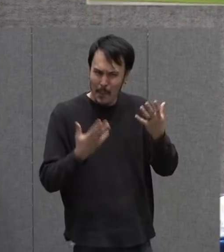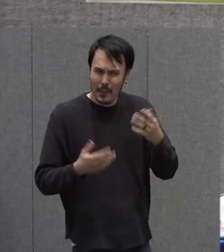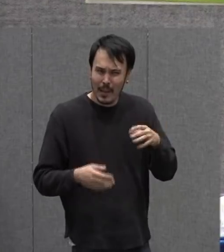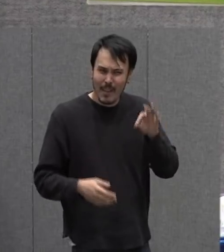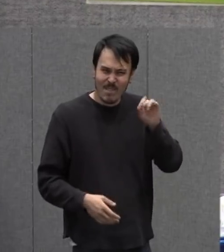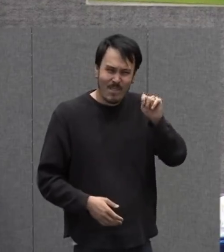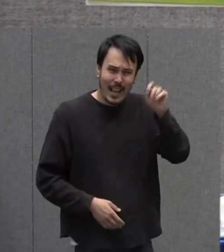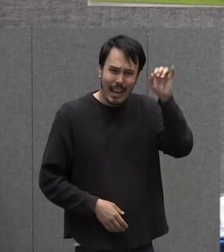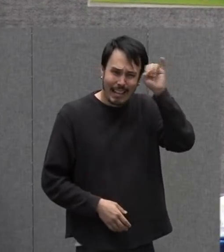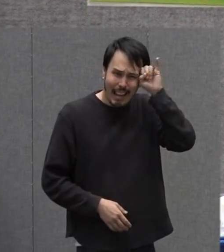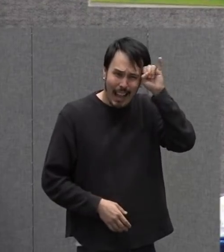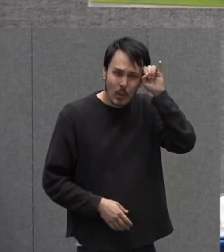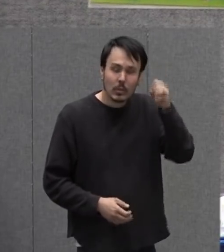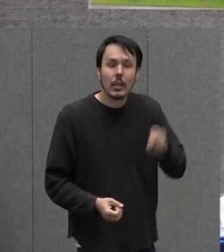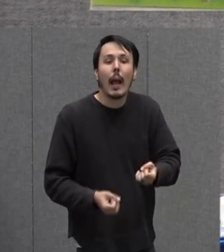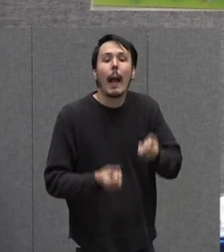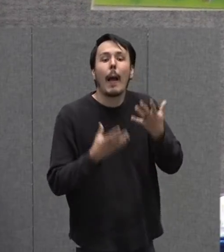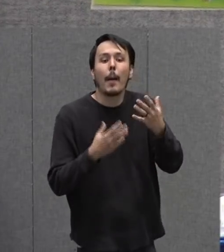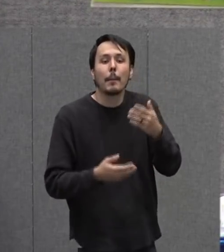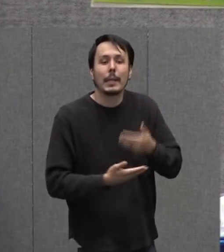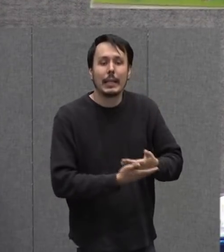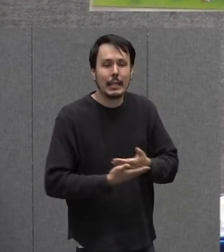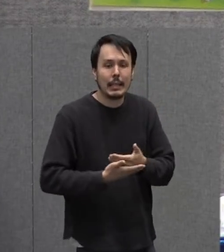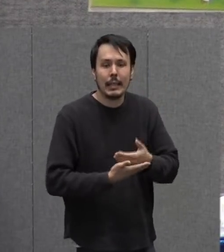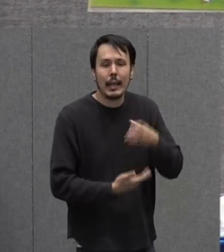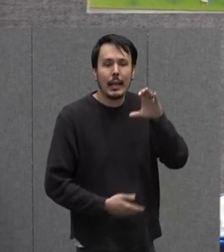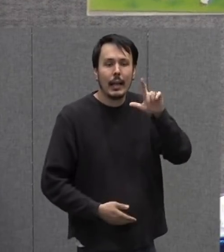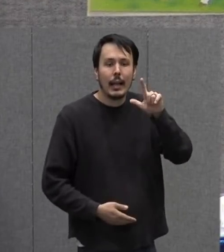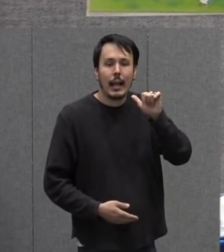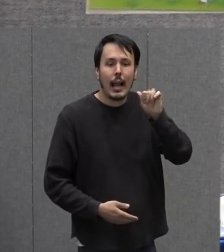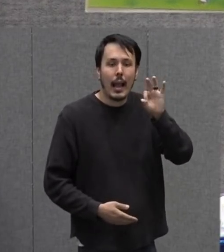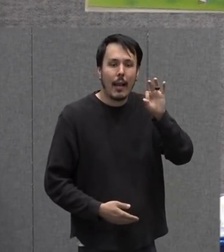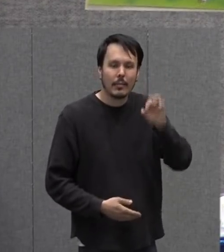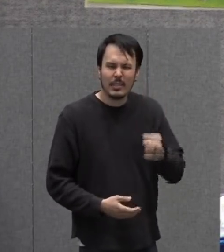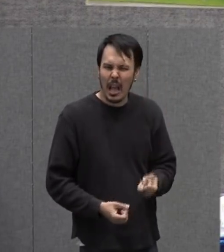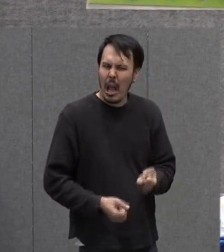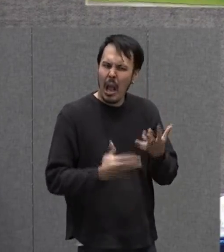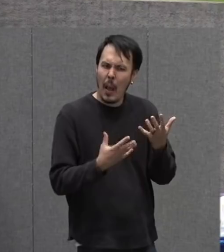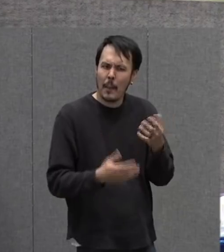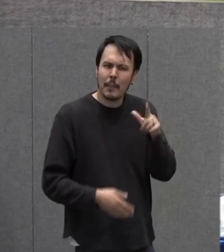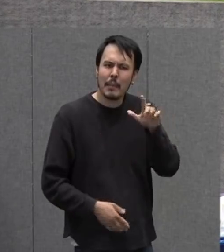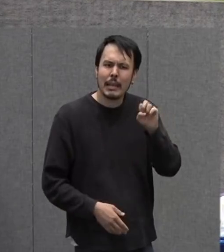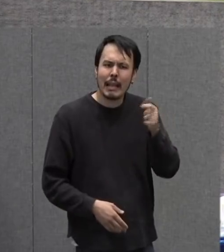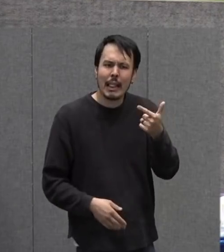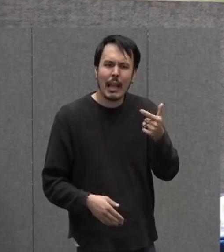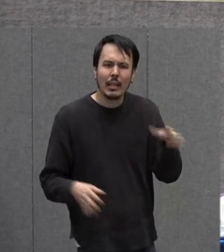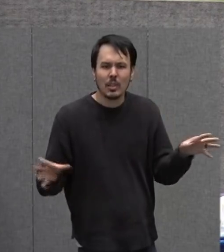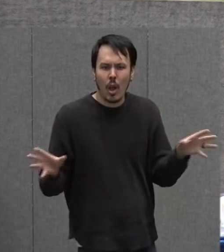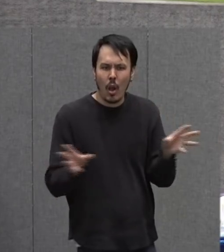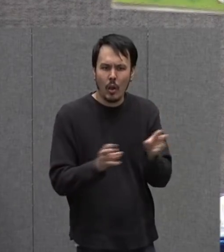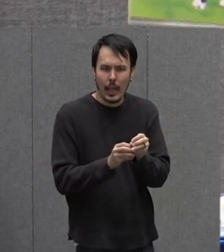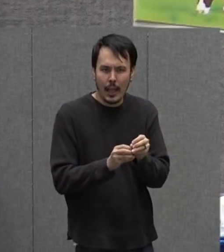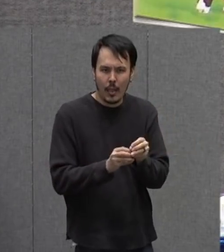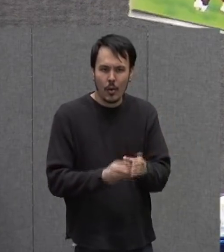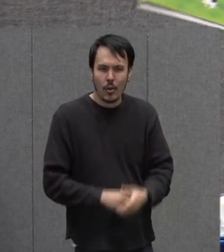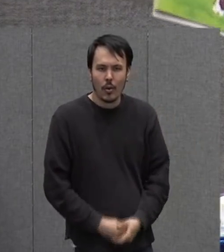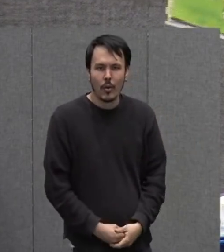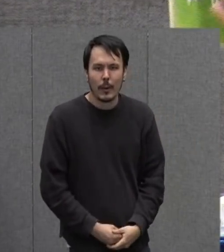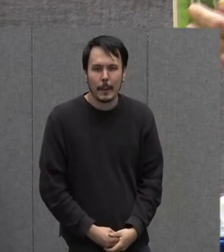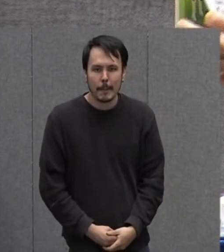How many calves were there? How many legs were there in all?